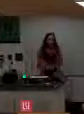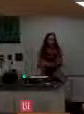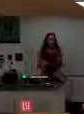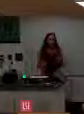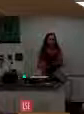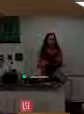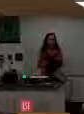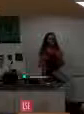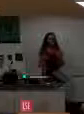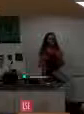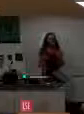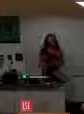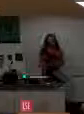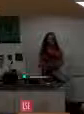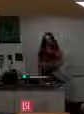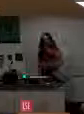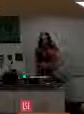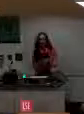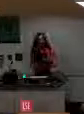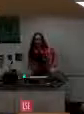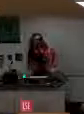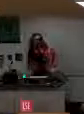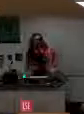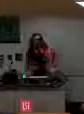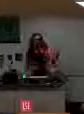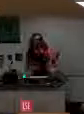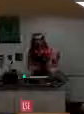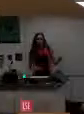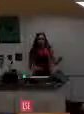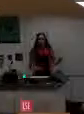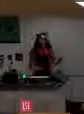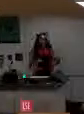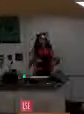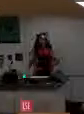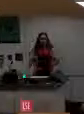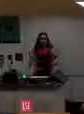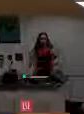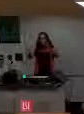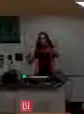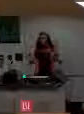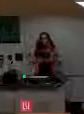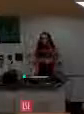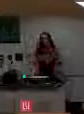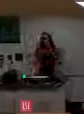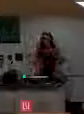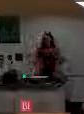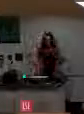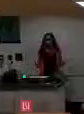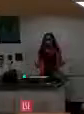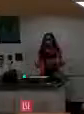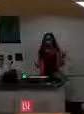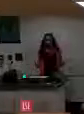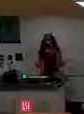world. What counts as a really good connection in one part of the world might not count as a very good connection in another part of the world, which means that we both see, if you